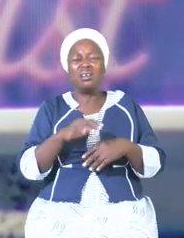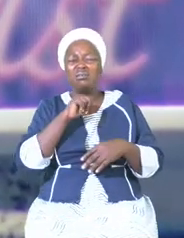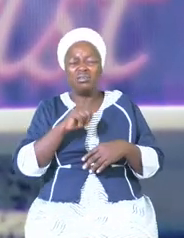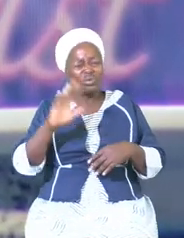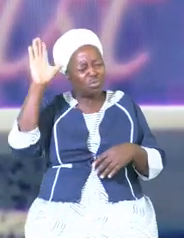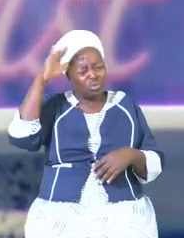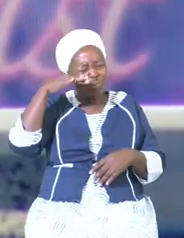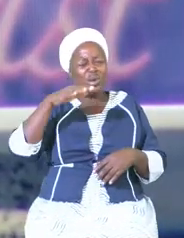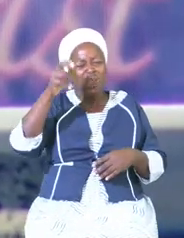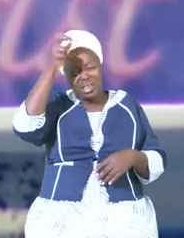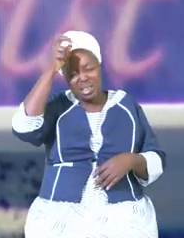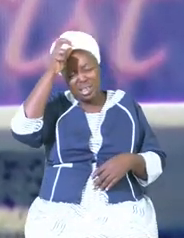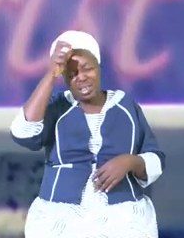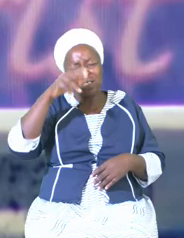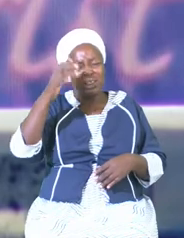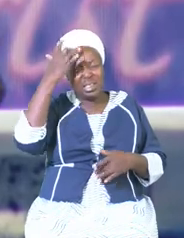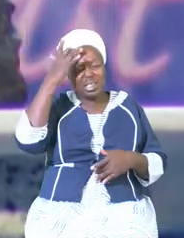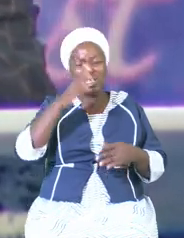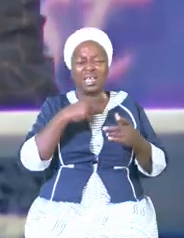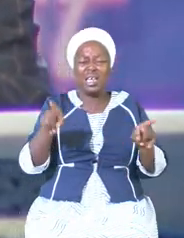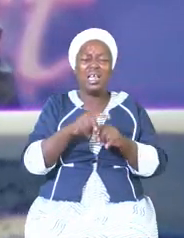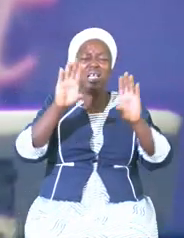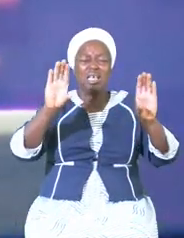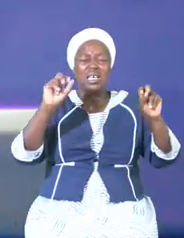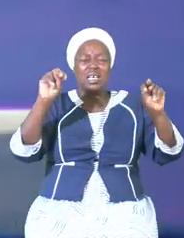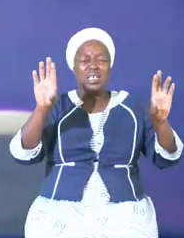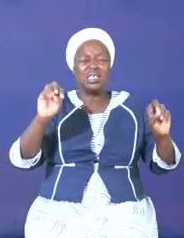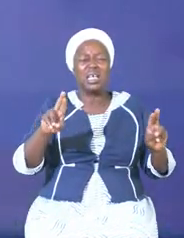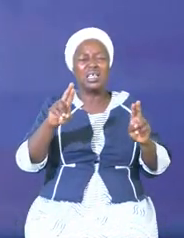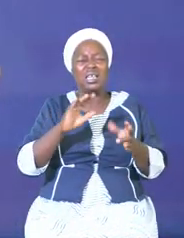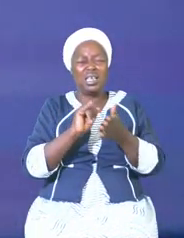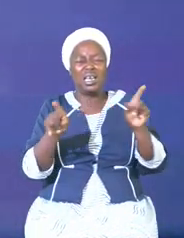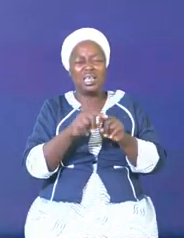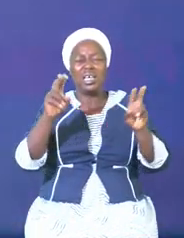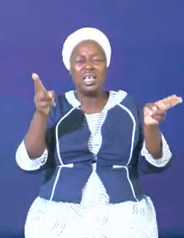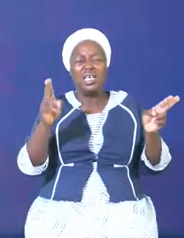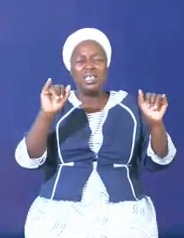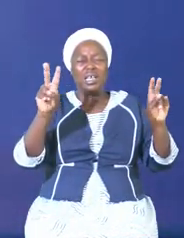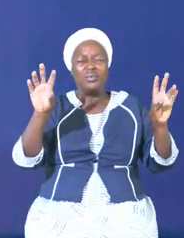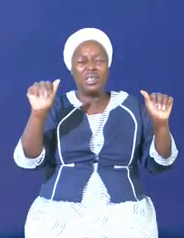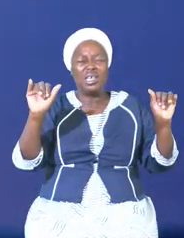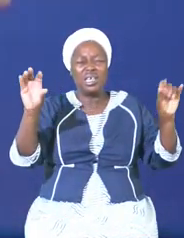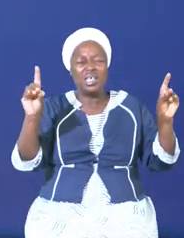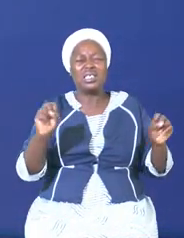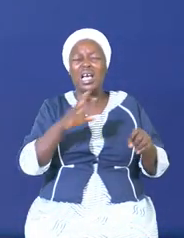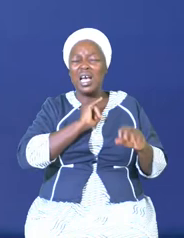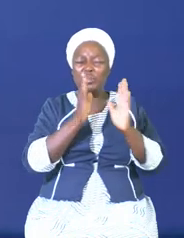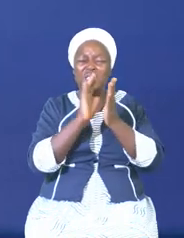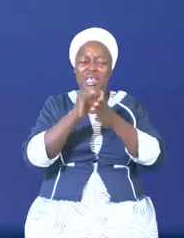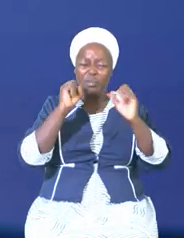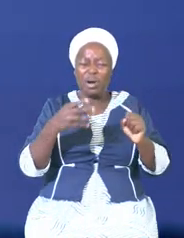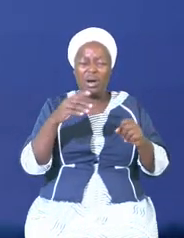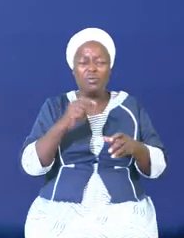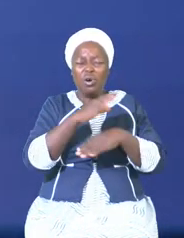like ulcer, like tuberculosis, like HIV AIDS, I pray that the power, the hand of the Lord, mighty to save and mighty